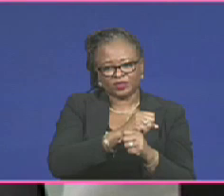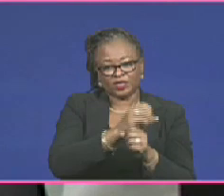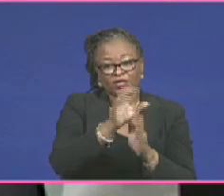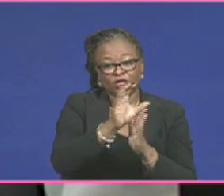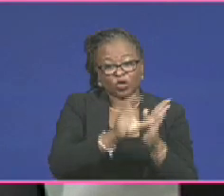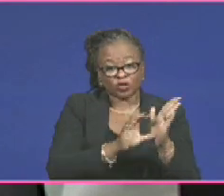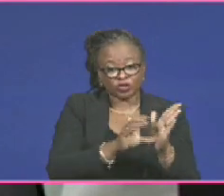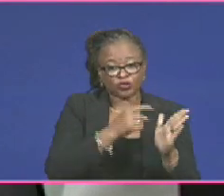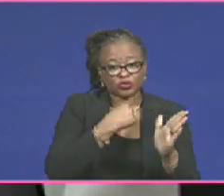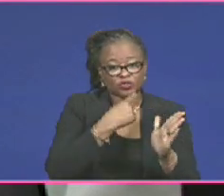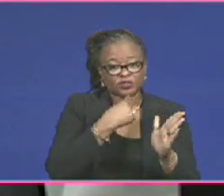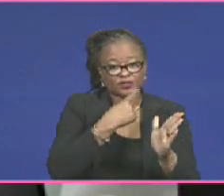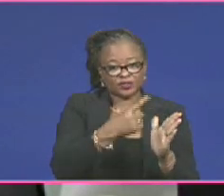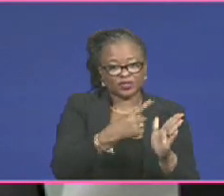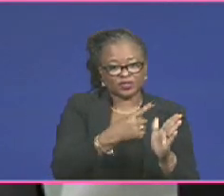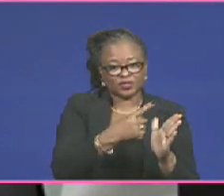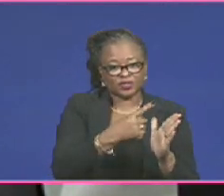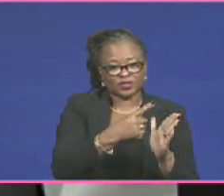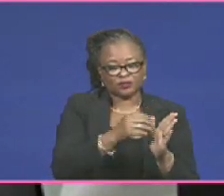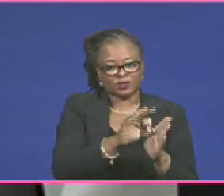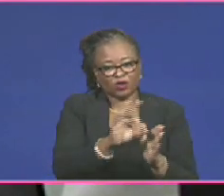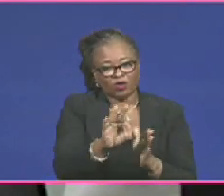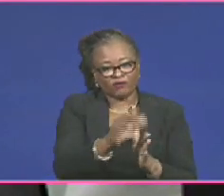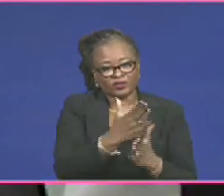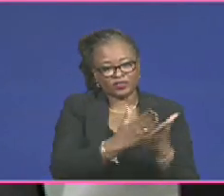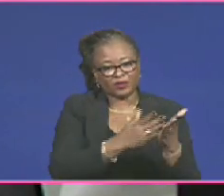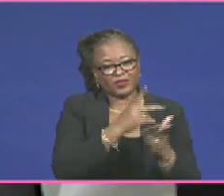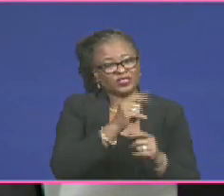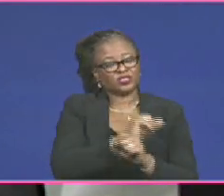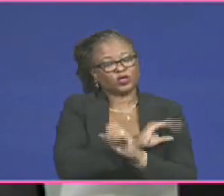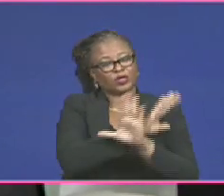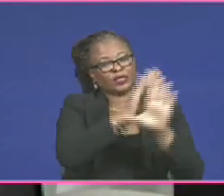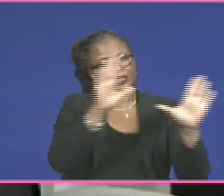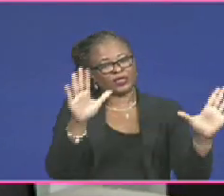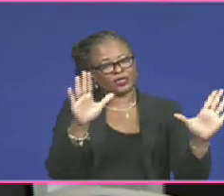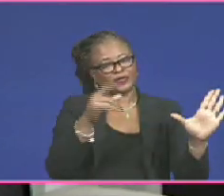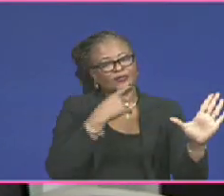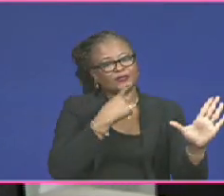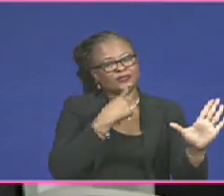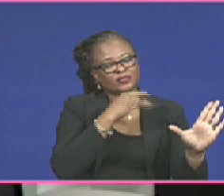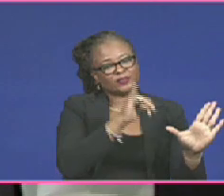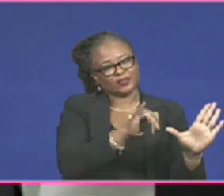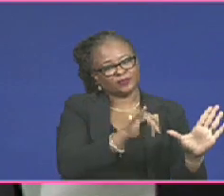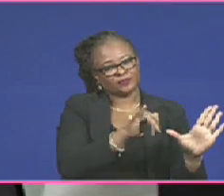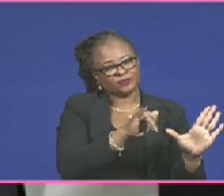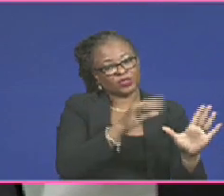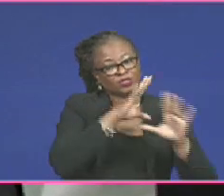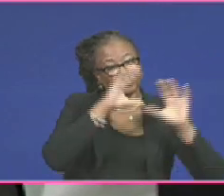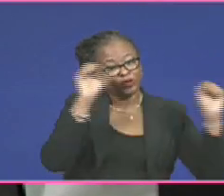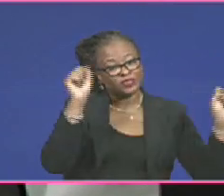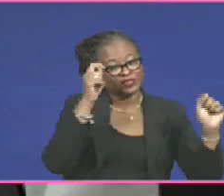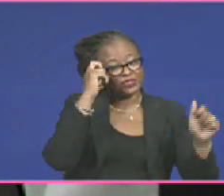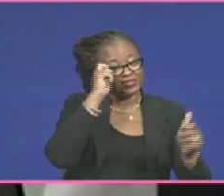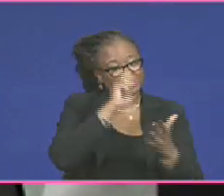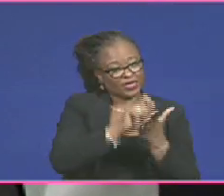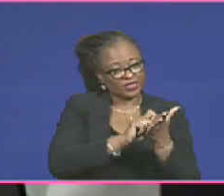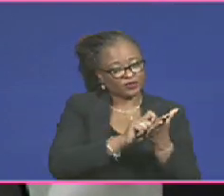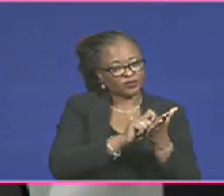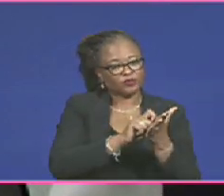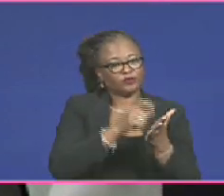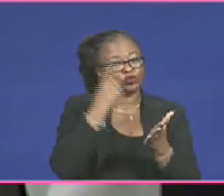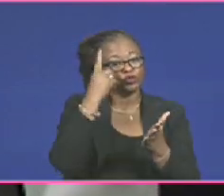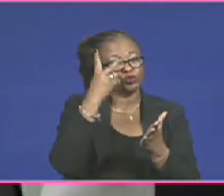stated have a bit off and some things are not clear. It says that the president and secretary could serve 2